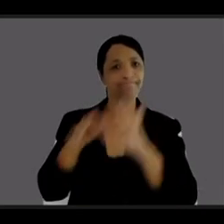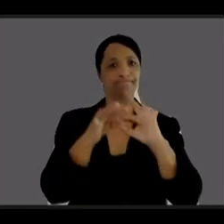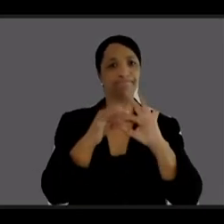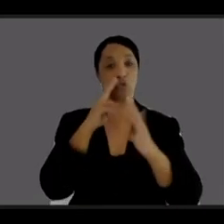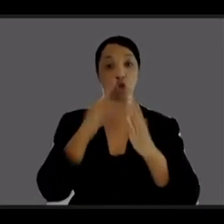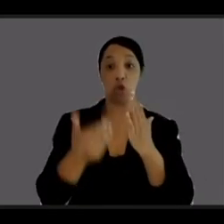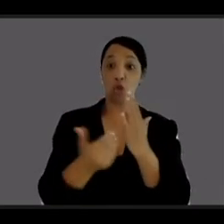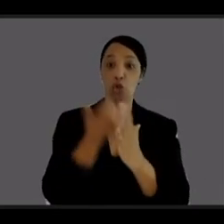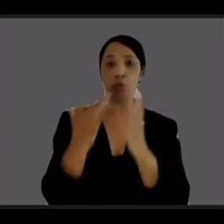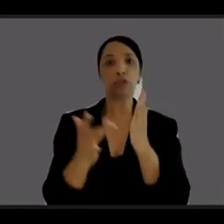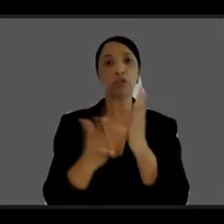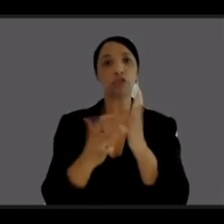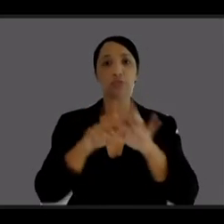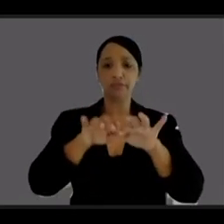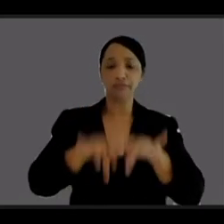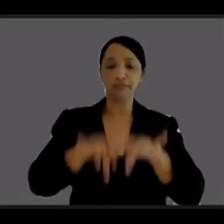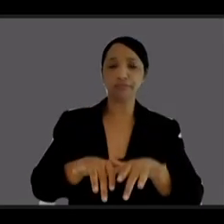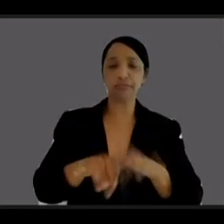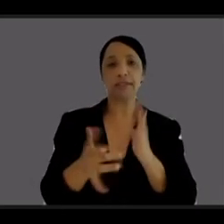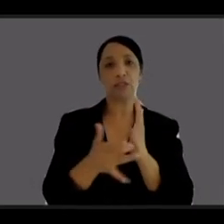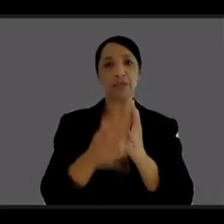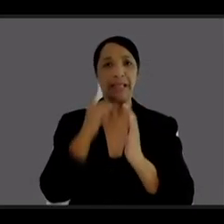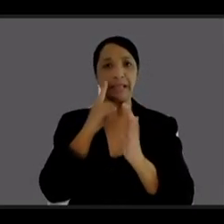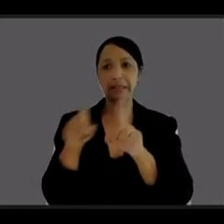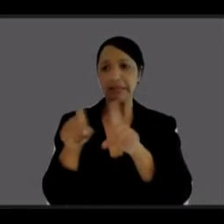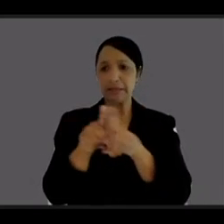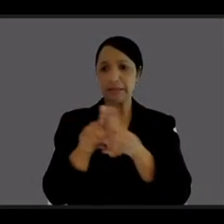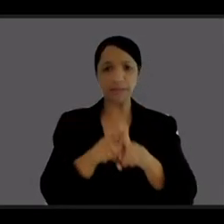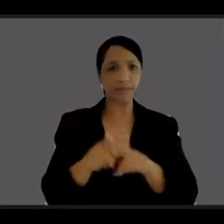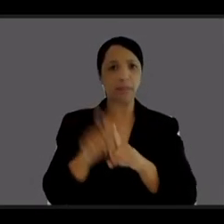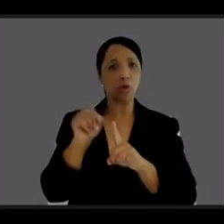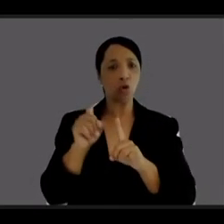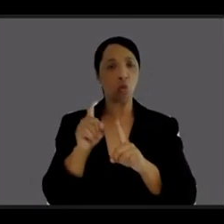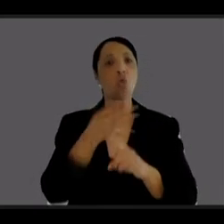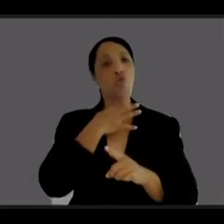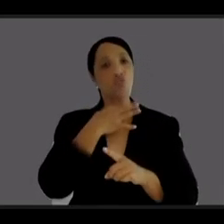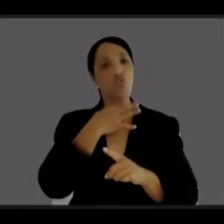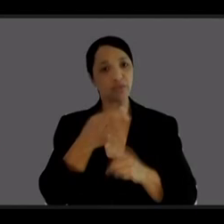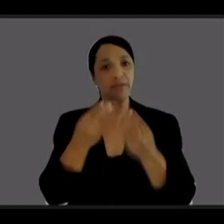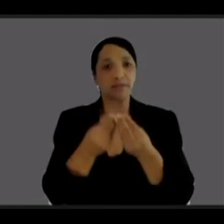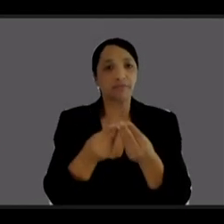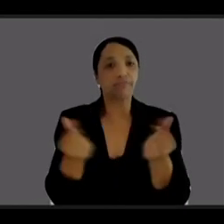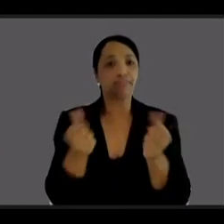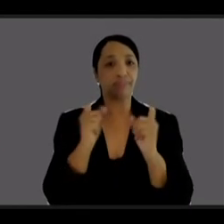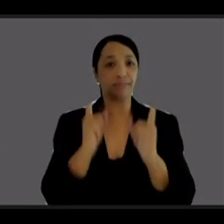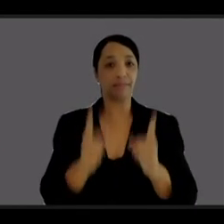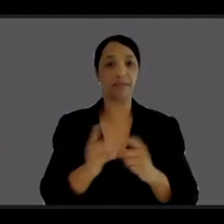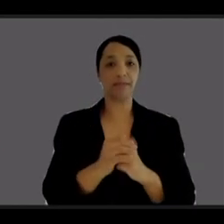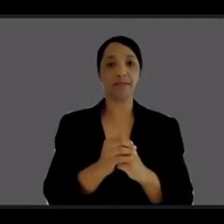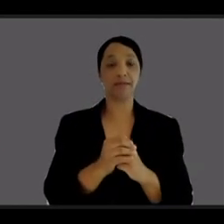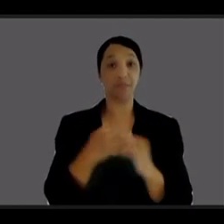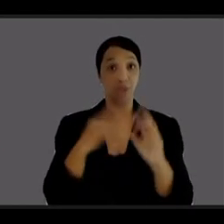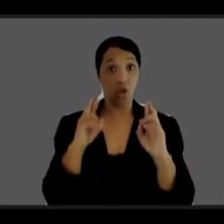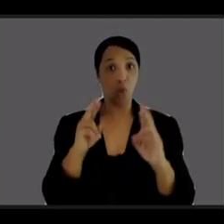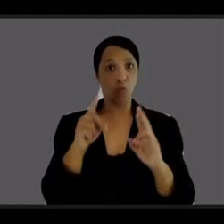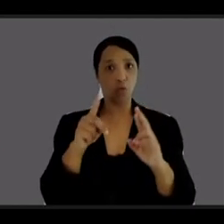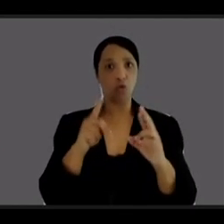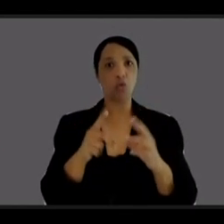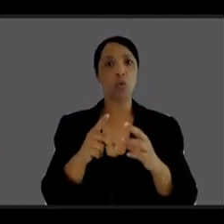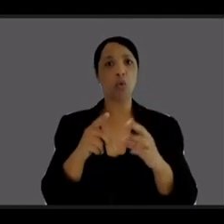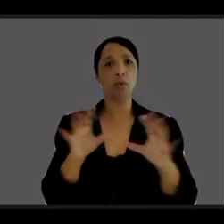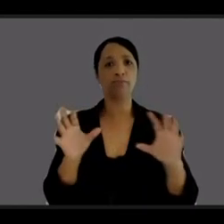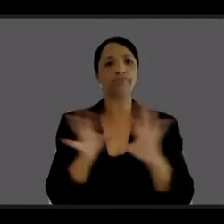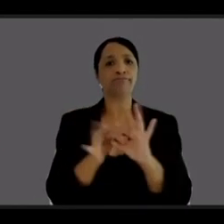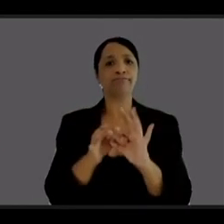avoid duplication, and address emerging risks effectively. I look to your gathering in Kyoto to provide critical